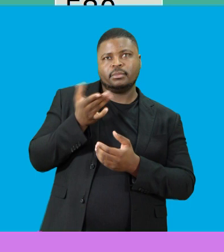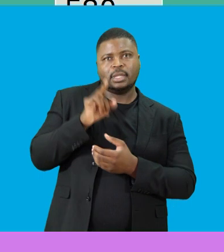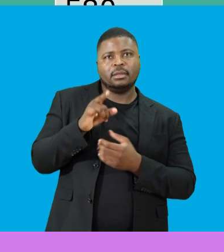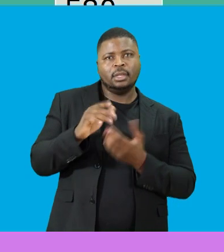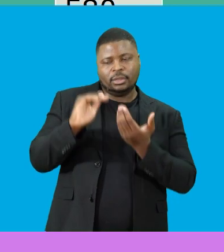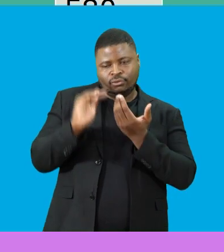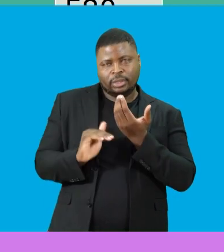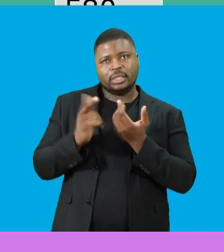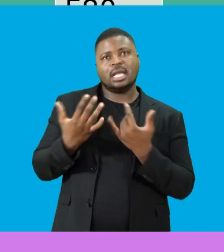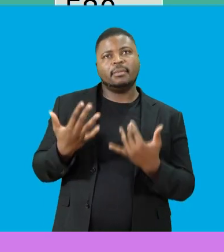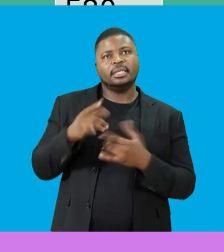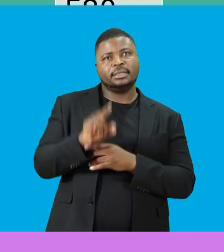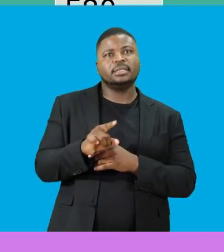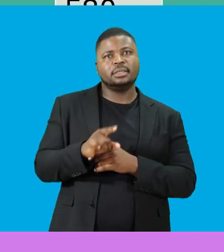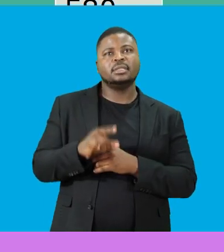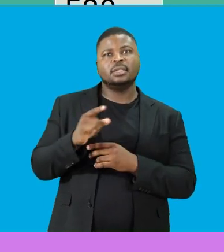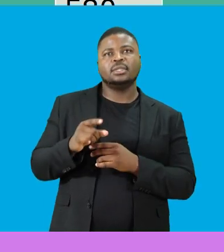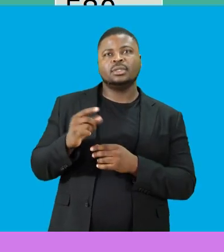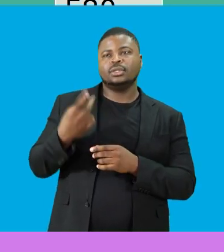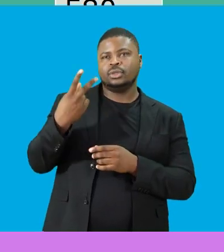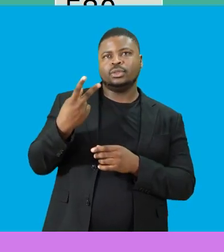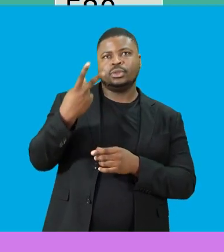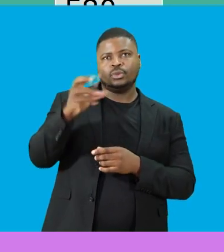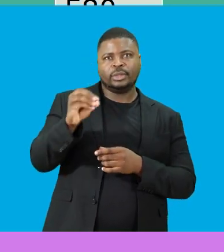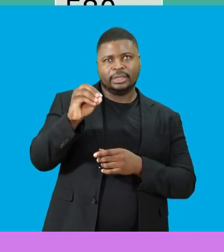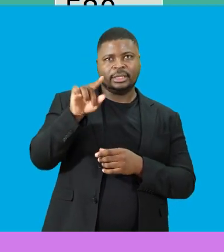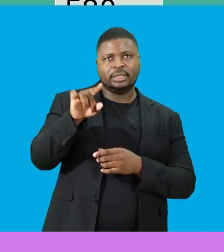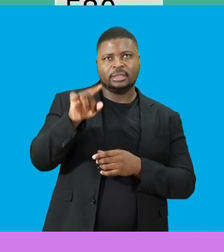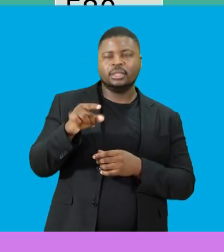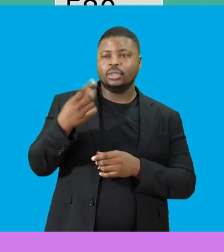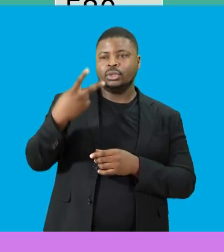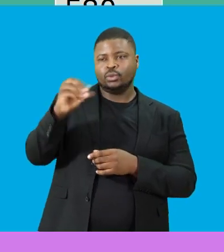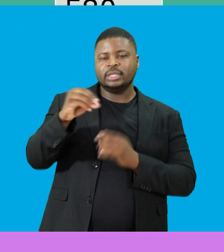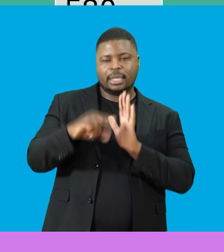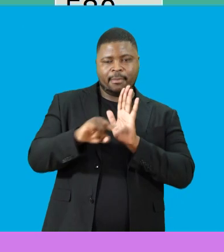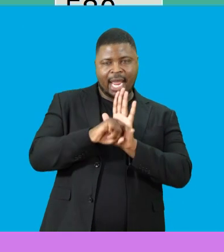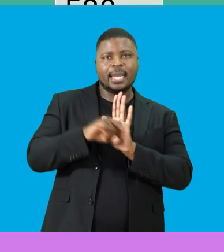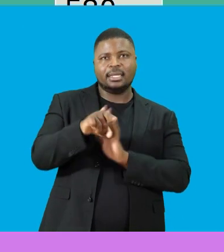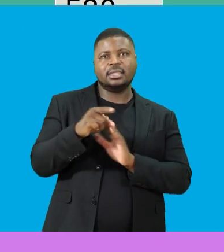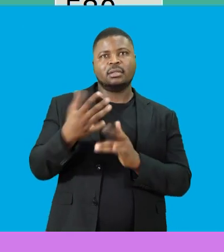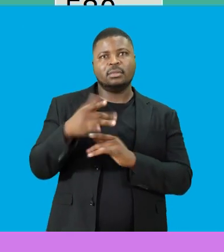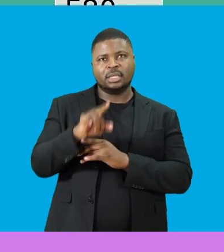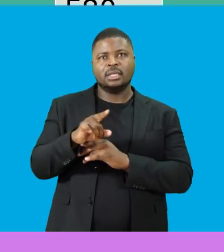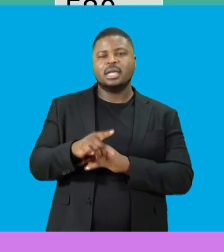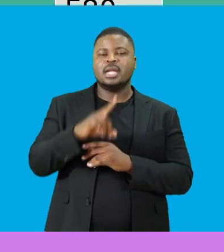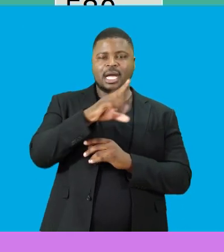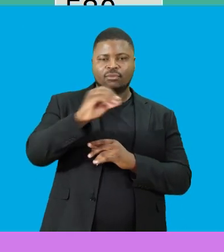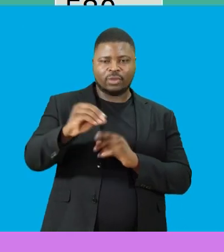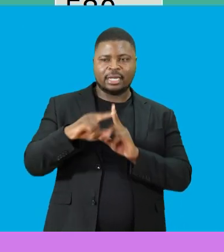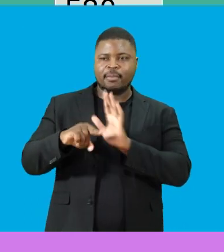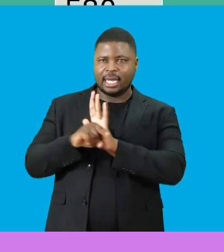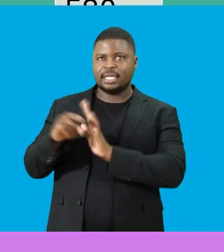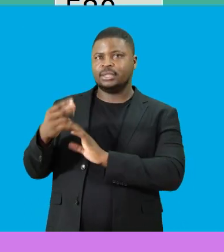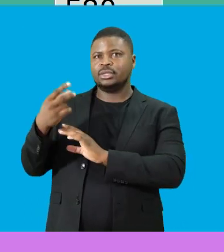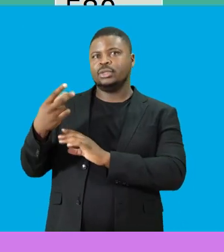We know it's out of 100. So when we discount 20, it means we are subtracting 20%. So it means the remaining amount that you will pay